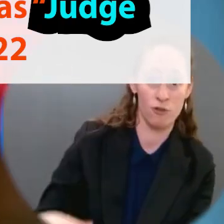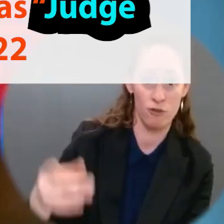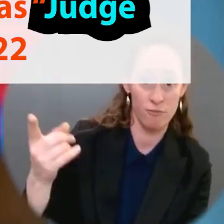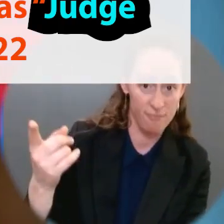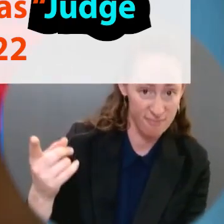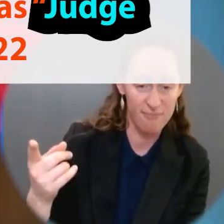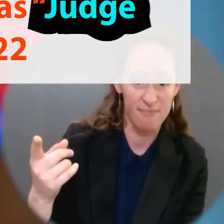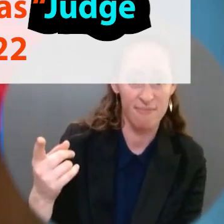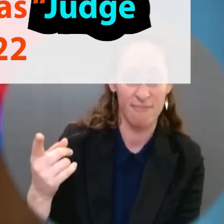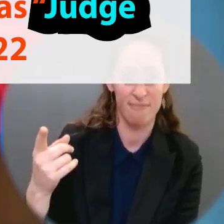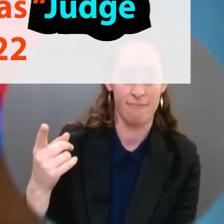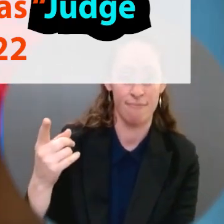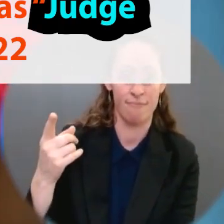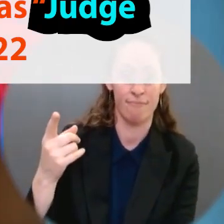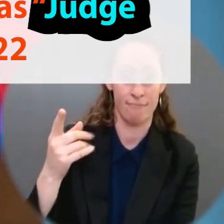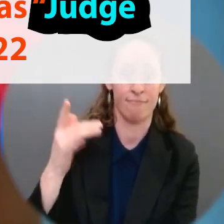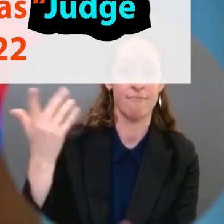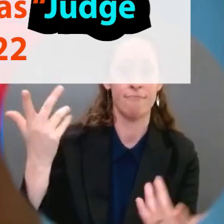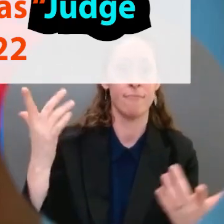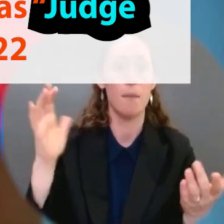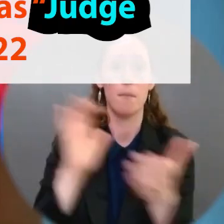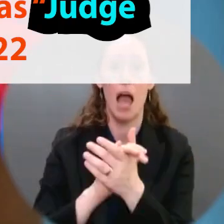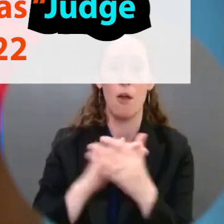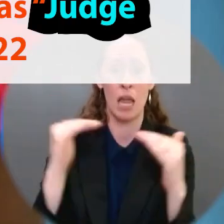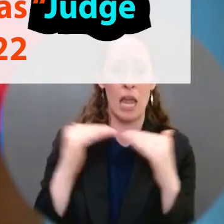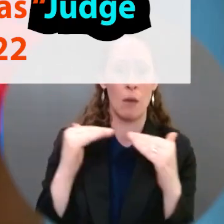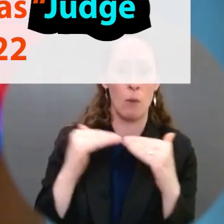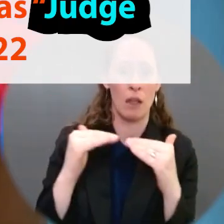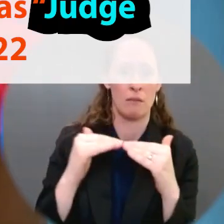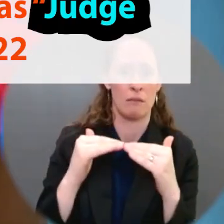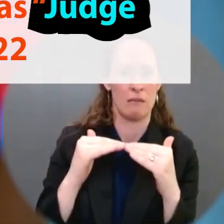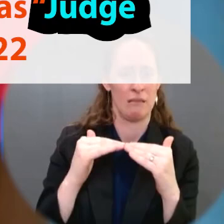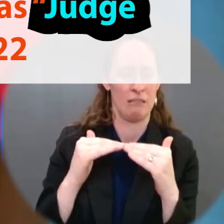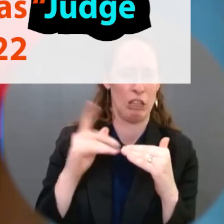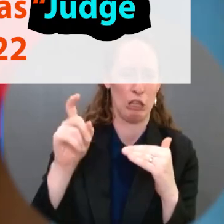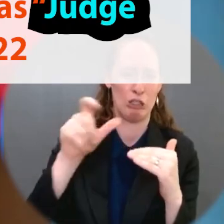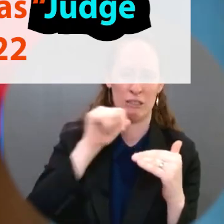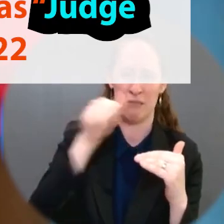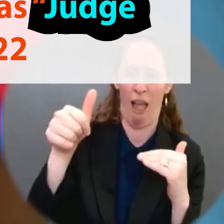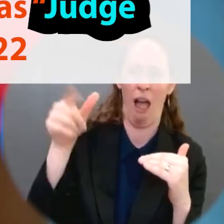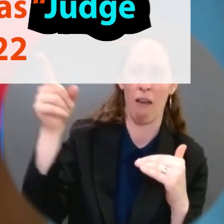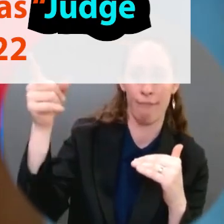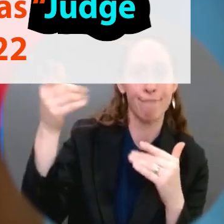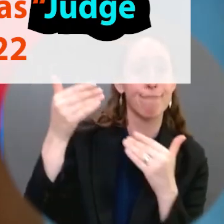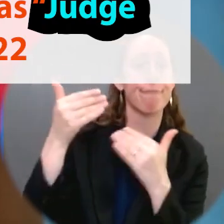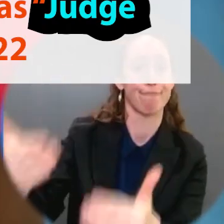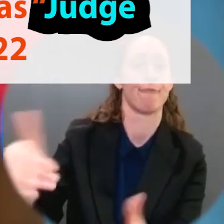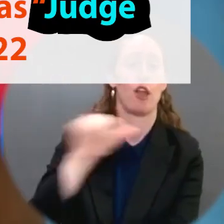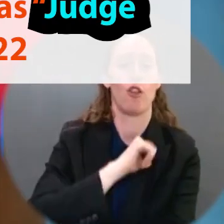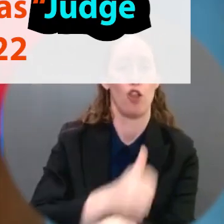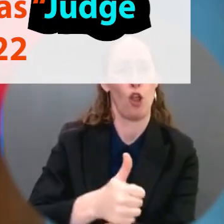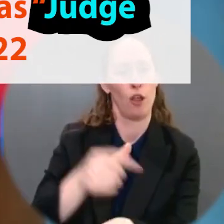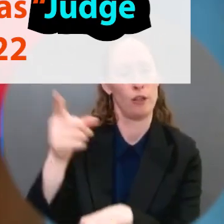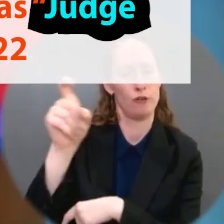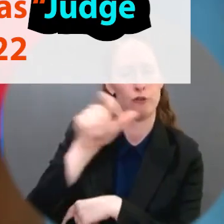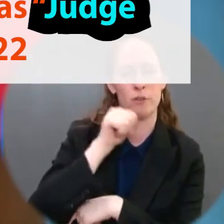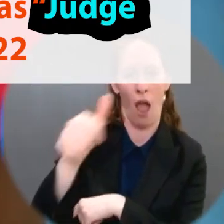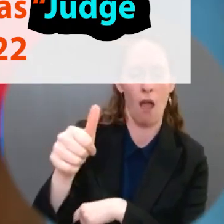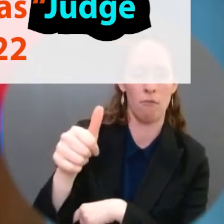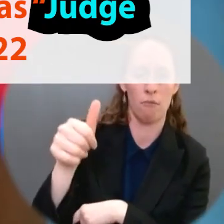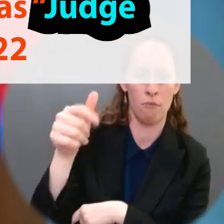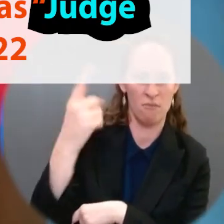It should raise concerns. As we know from the Dobbs decision, one of the things that we